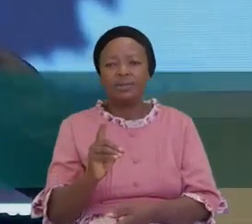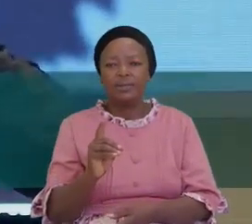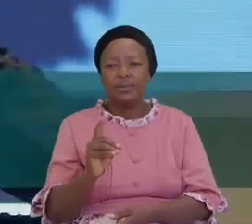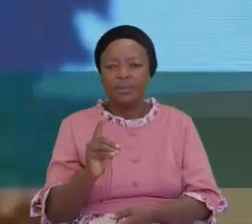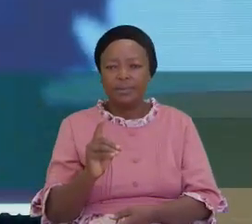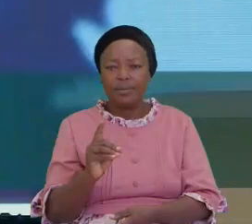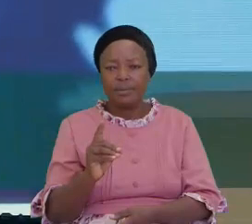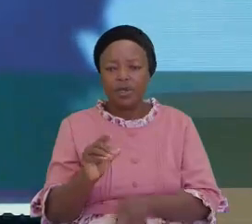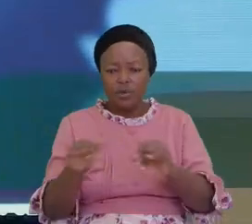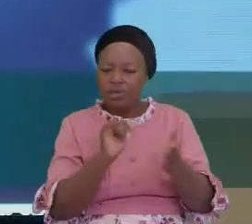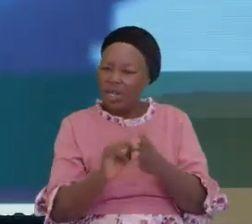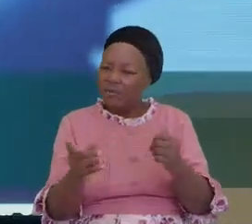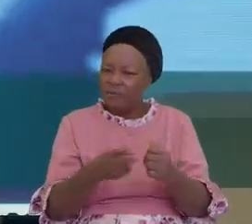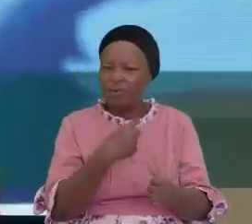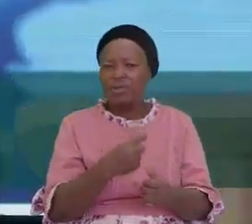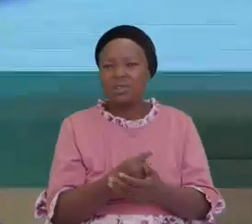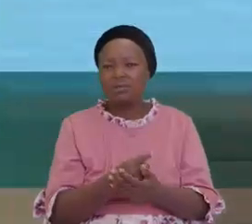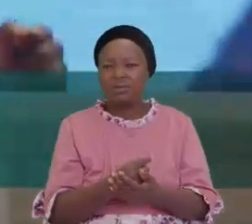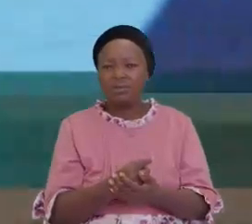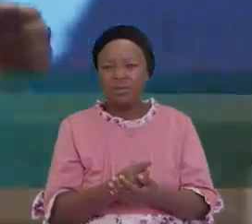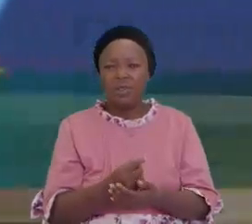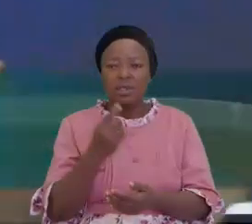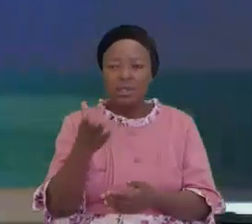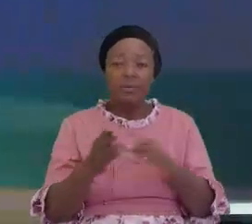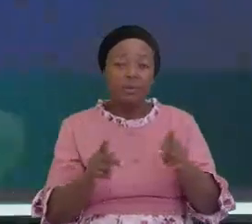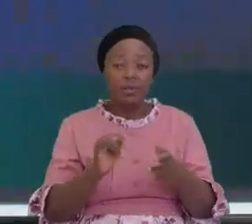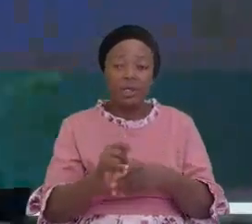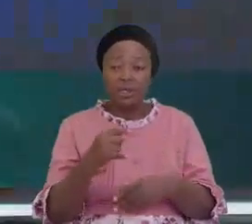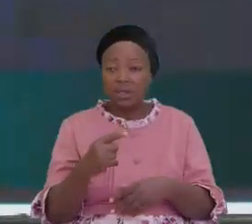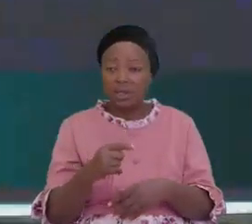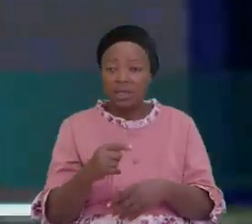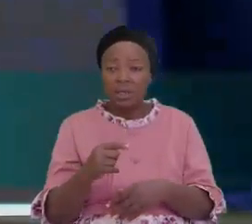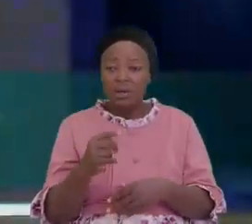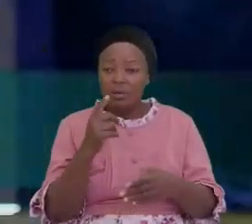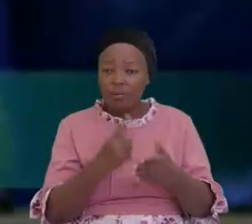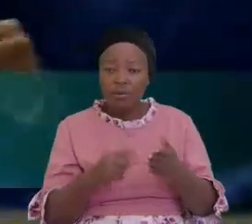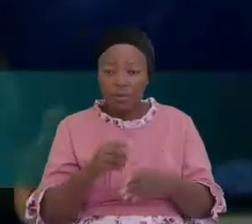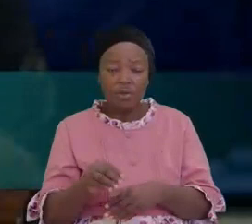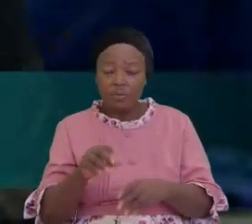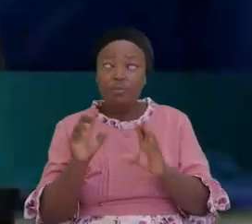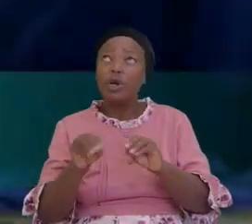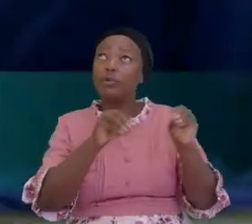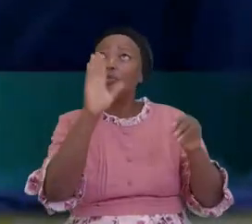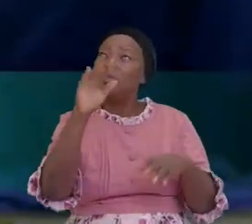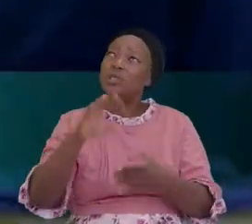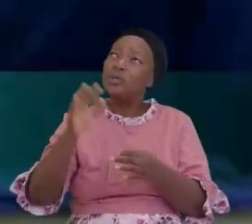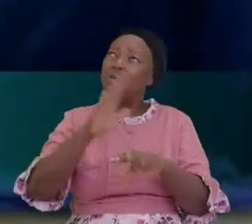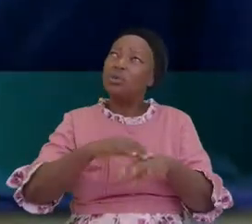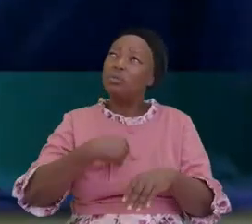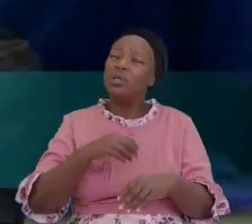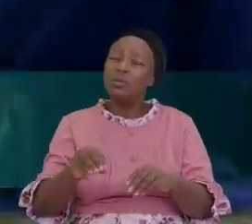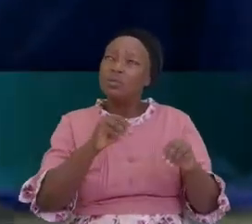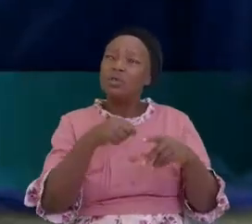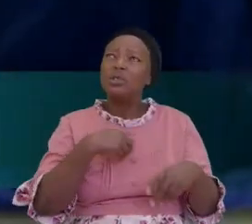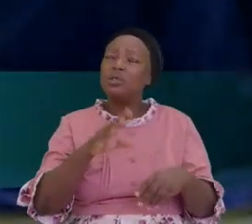do that first. There are people that put your spirit on me. Put your spirit on me. Baptize me in the Holy Ghost. Let me have